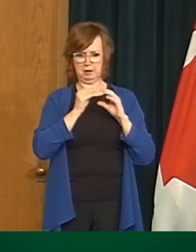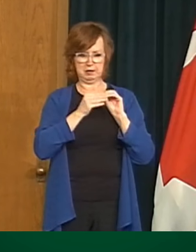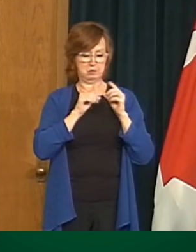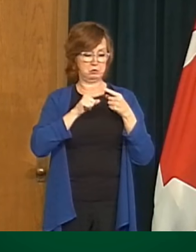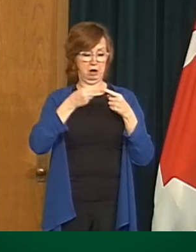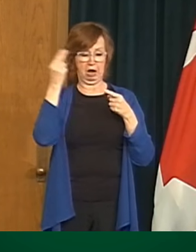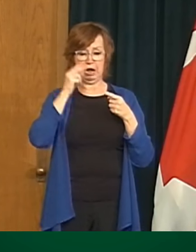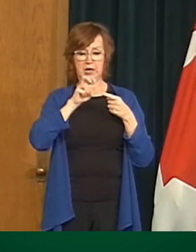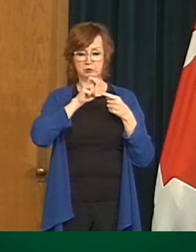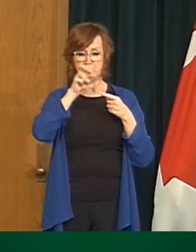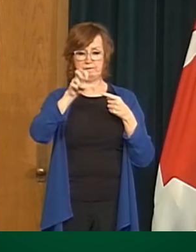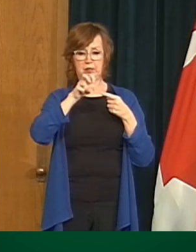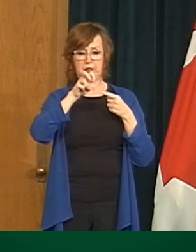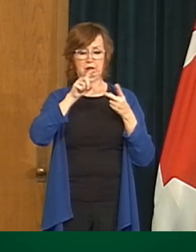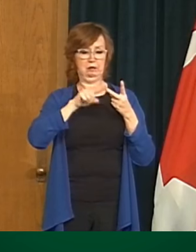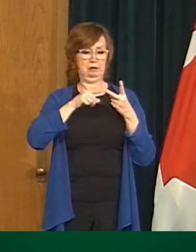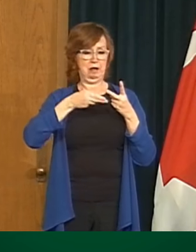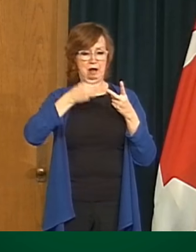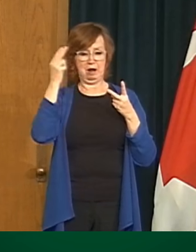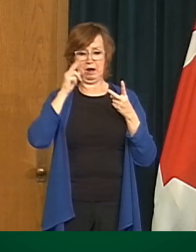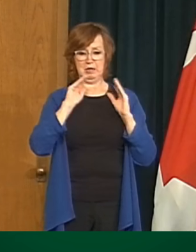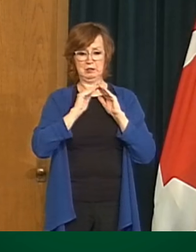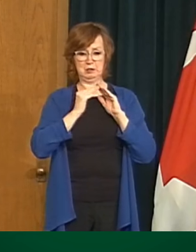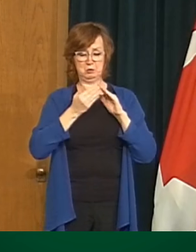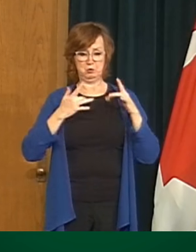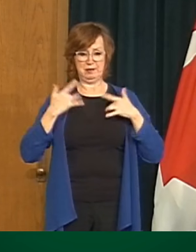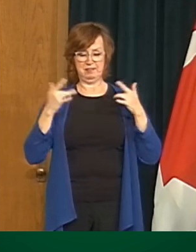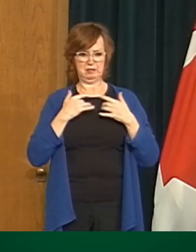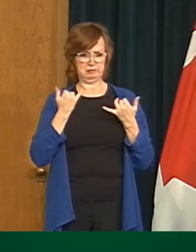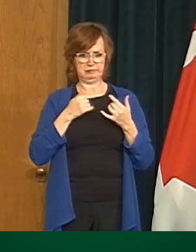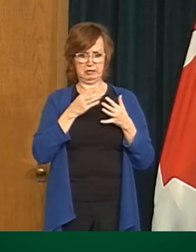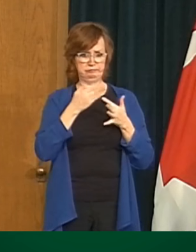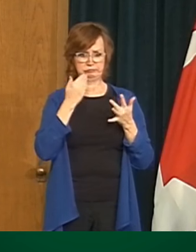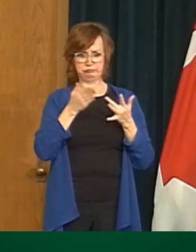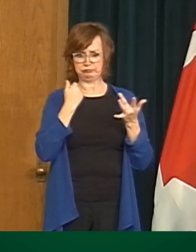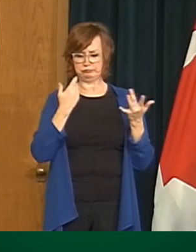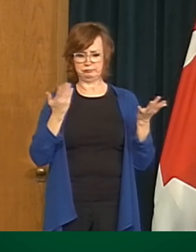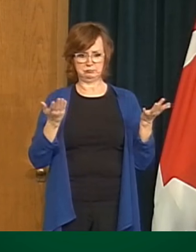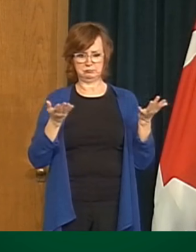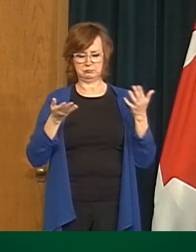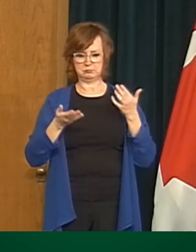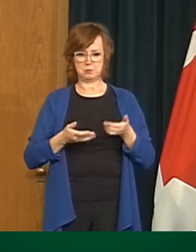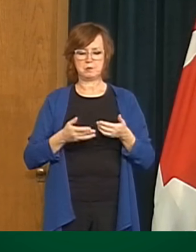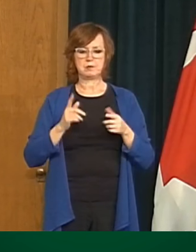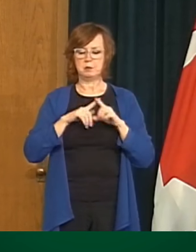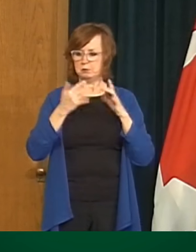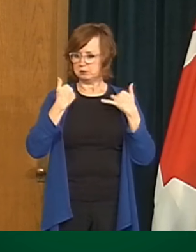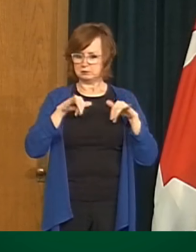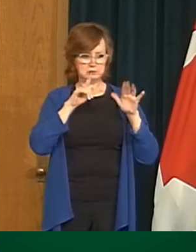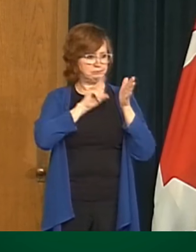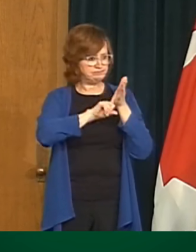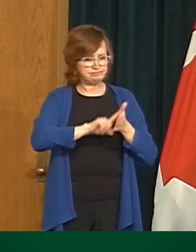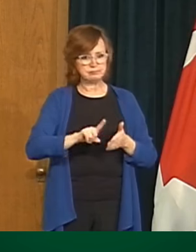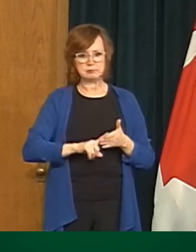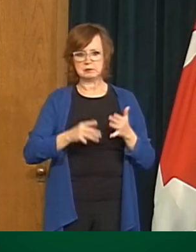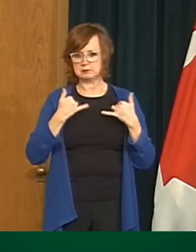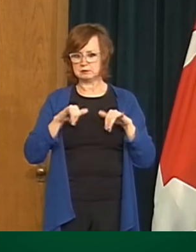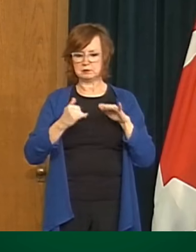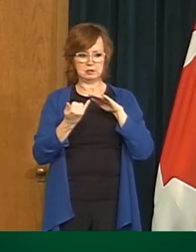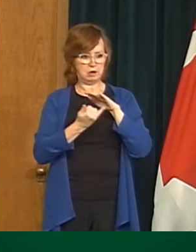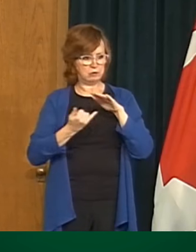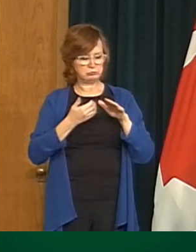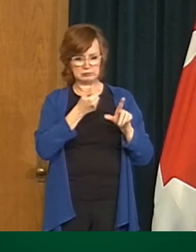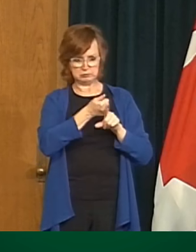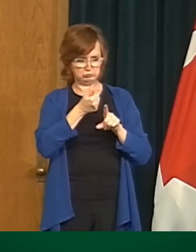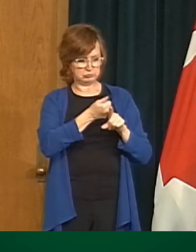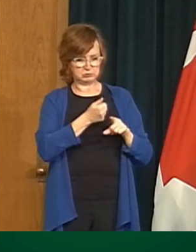transmitted. But I would say this: the testing capacity is there, contact tracing capacity is there, the isolation capacity is there